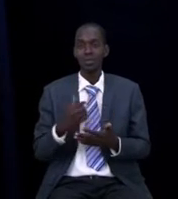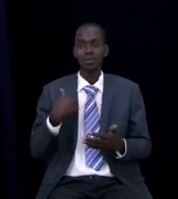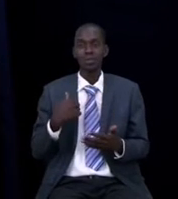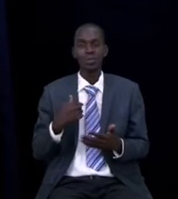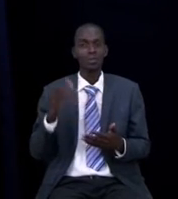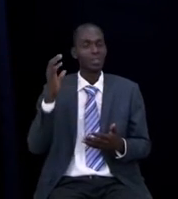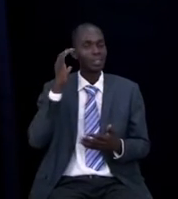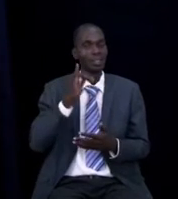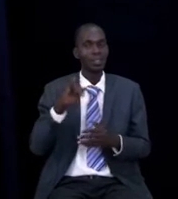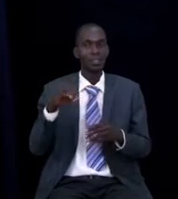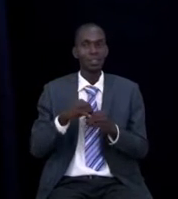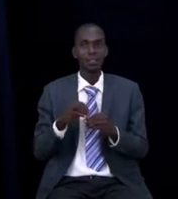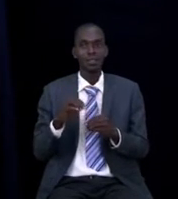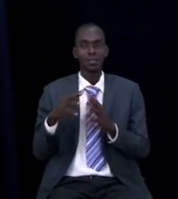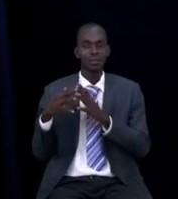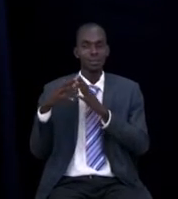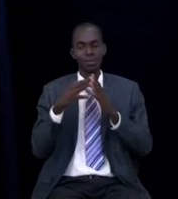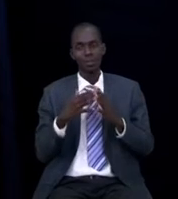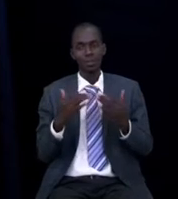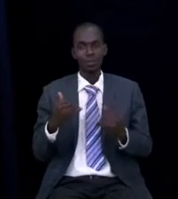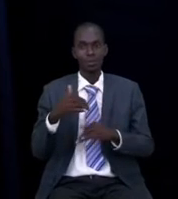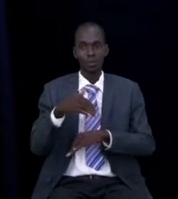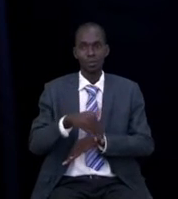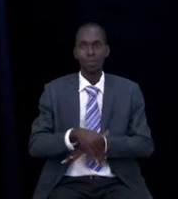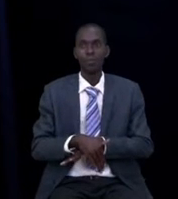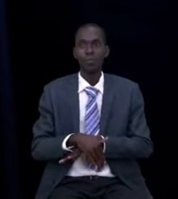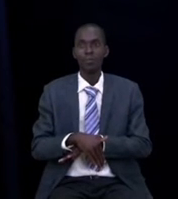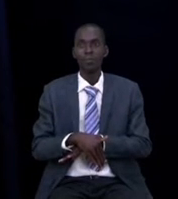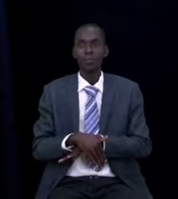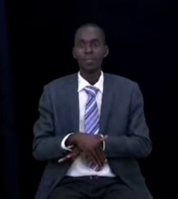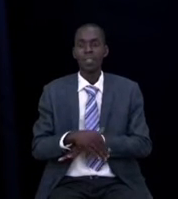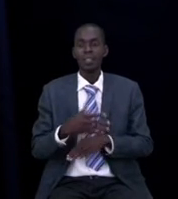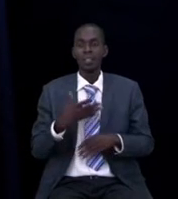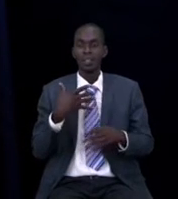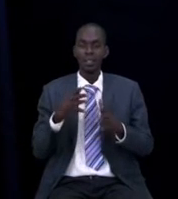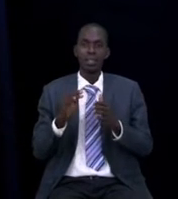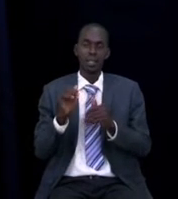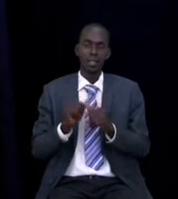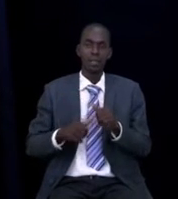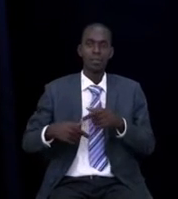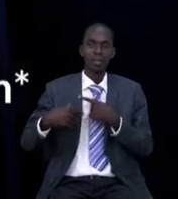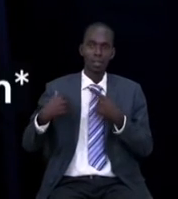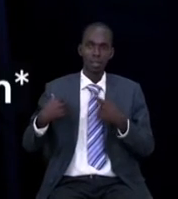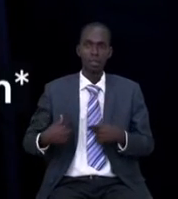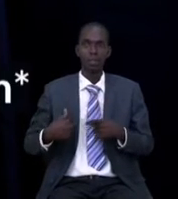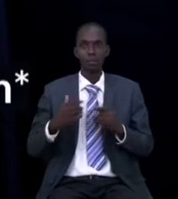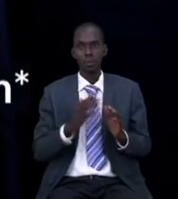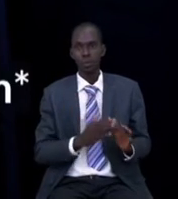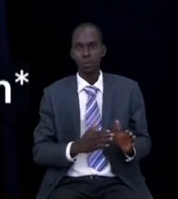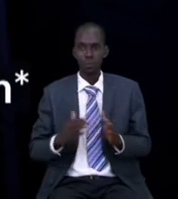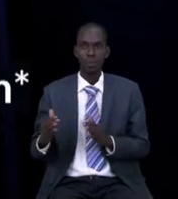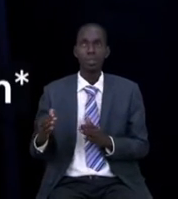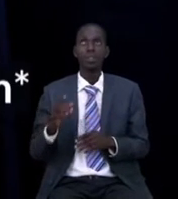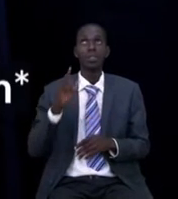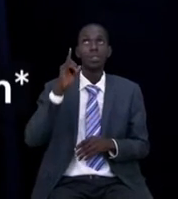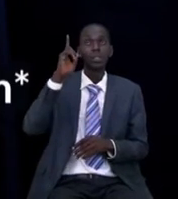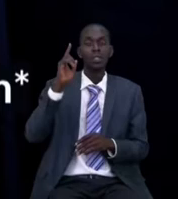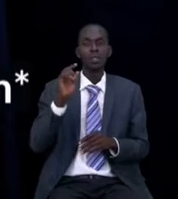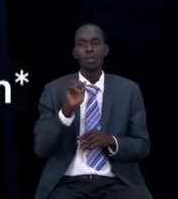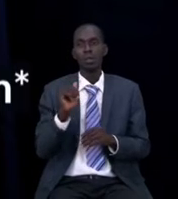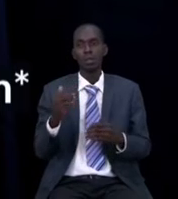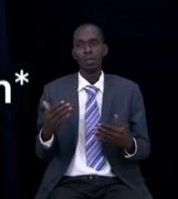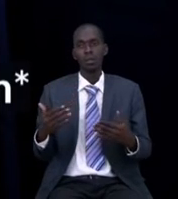I'm guessing you sing that, you hear that. I love the line that says, "Let every heart prepare him room."